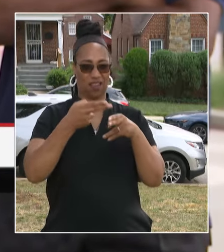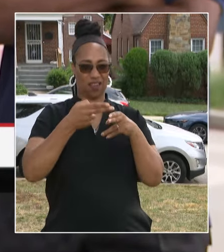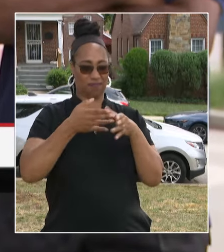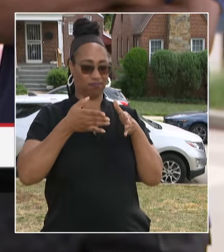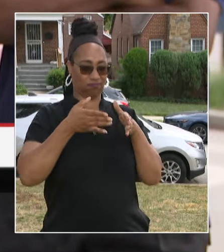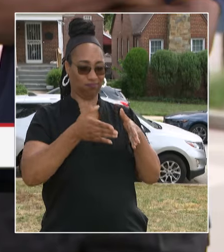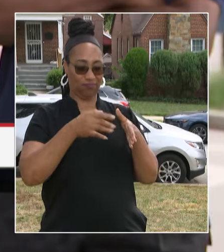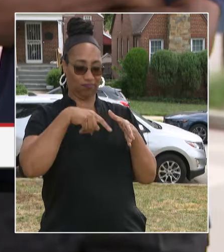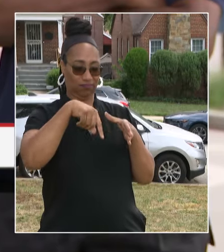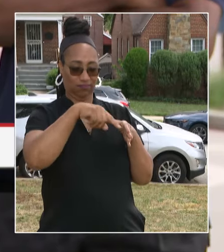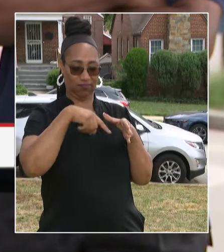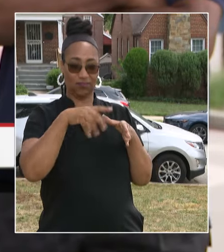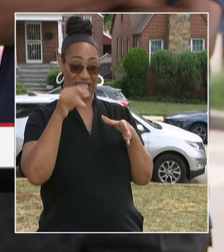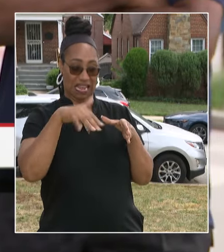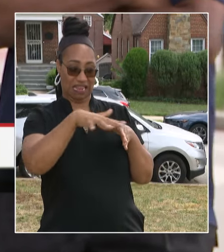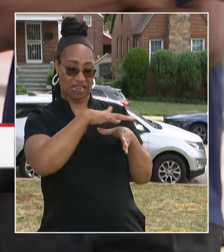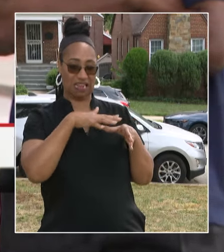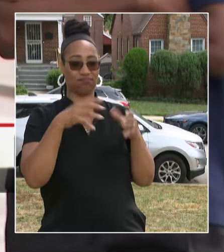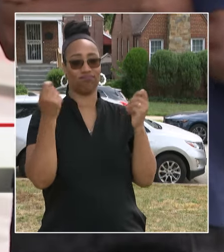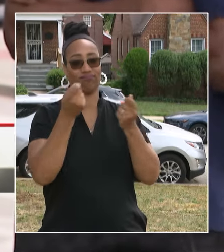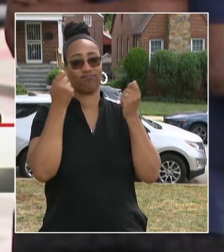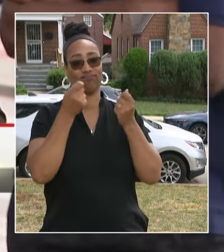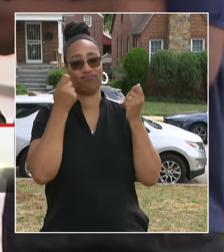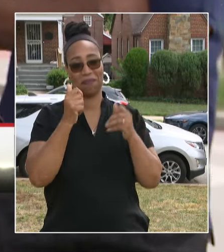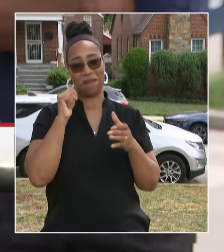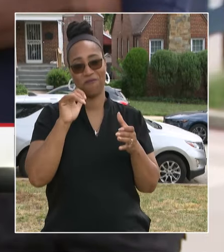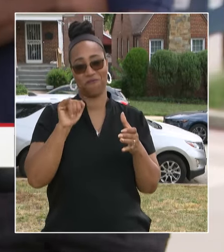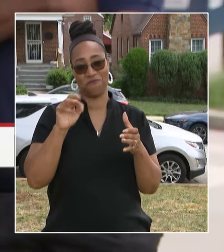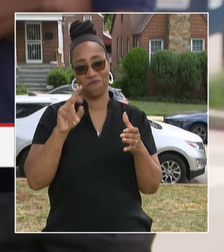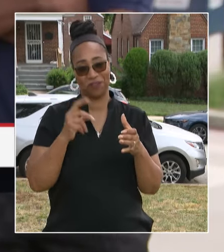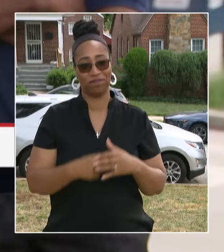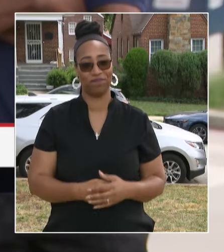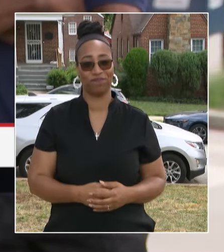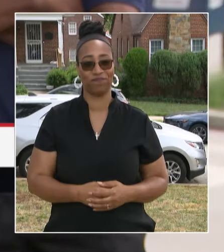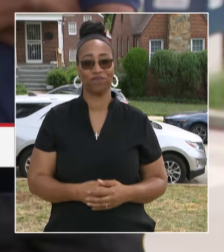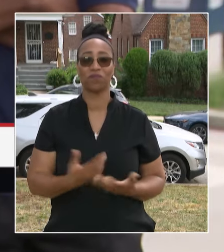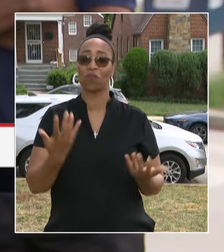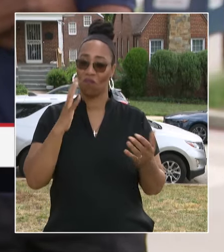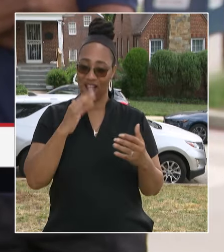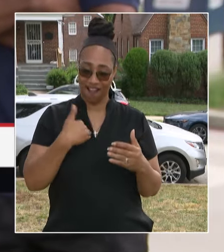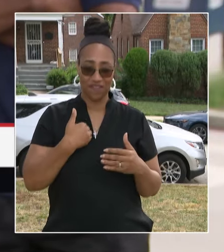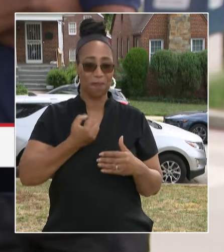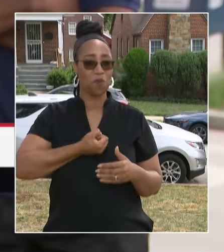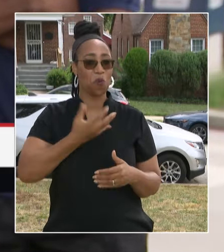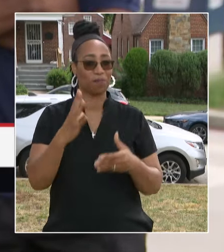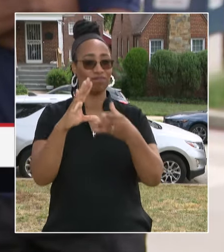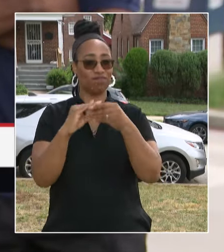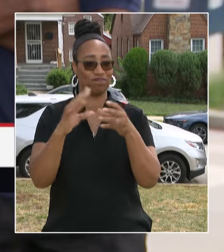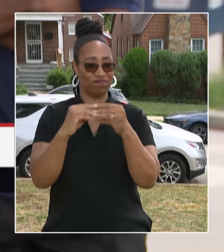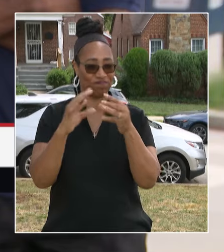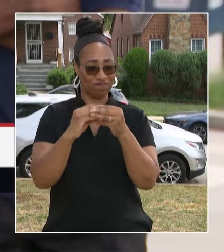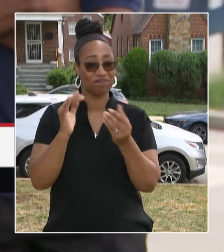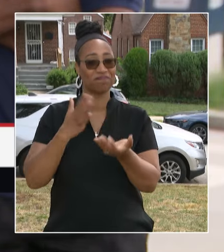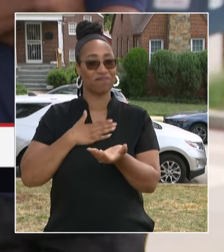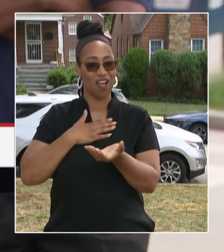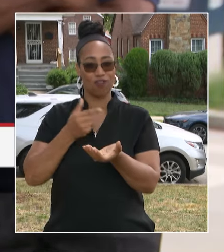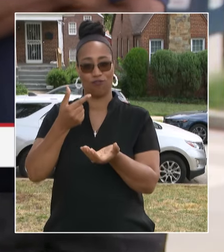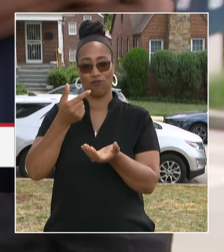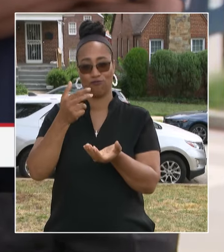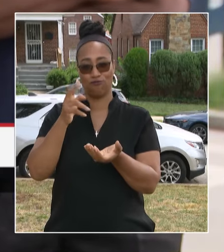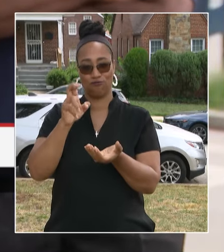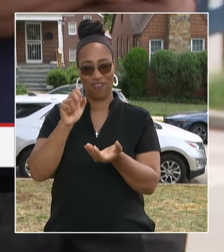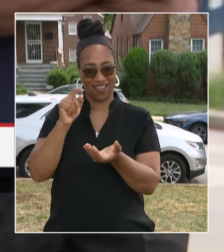I am going to go ahead and share the poem that my great-nephew, Damien, picked out. Okay, Damien, I'm going to share your poem with everybody.